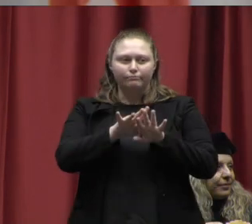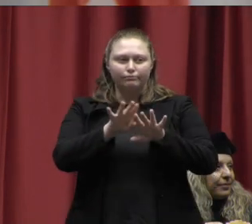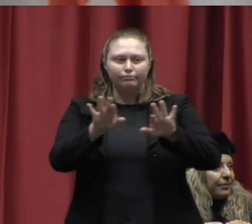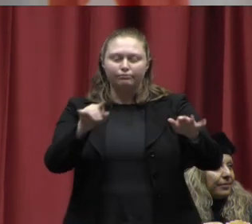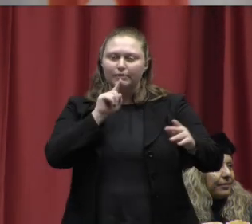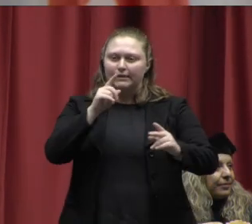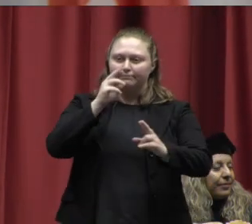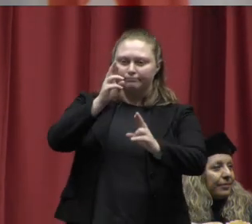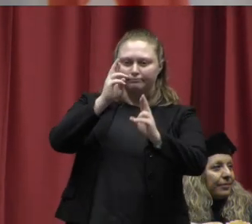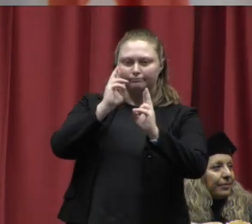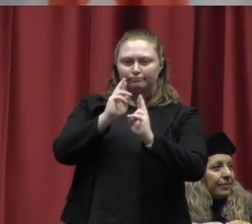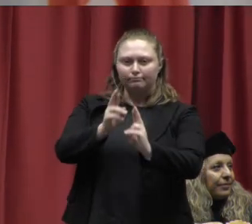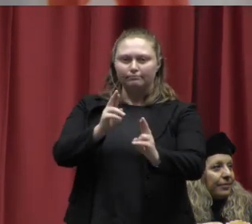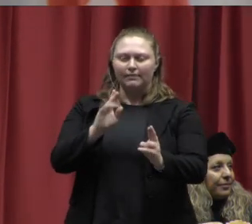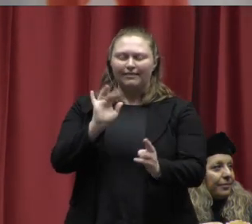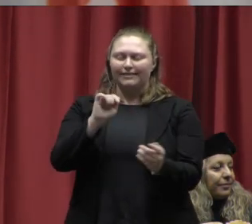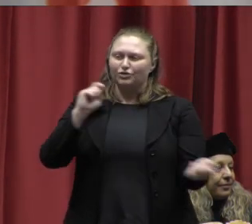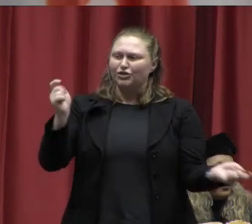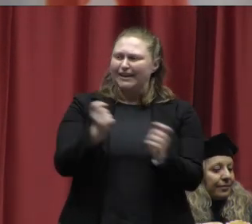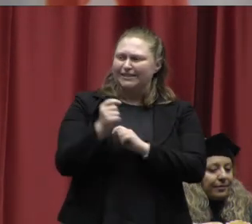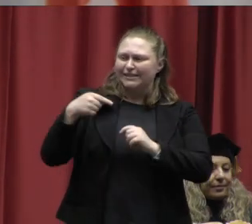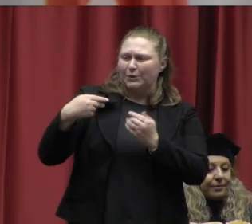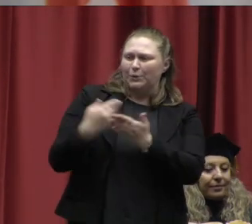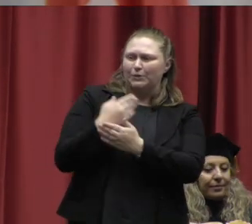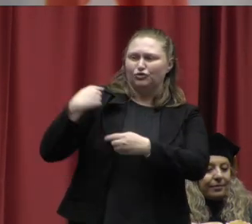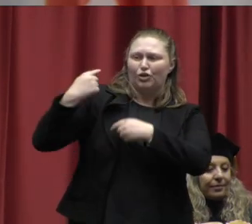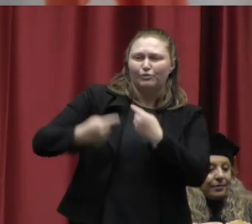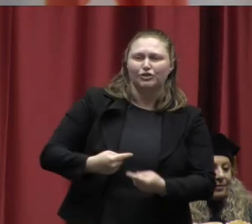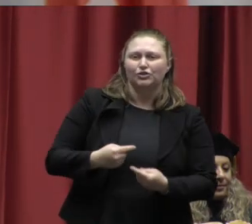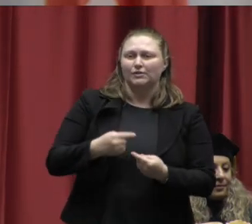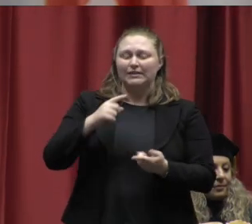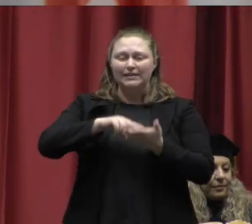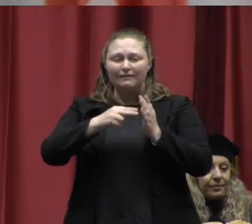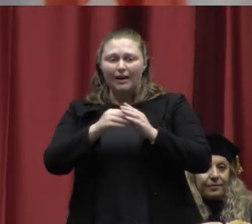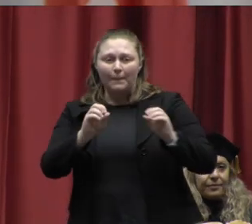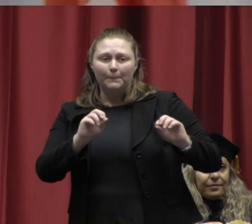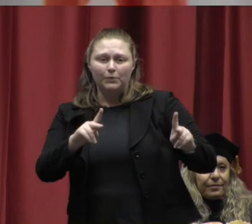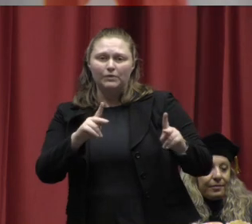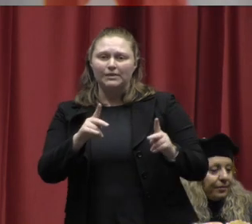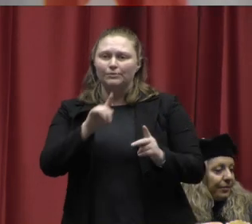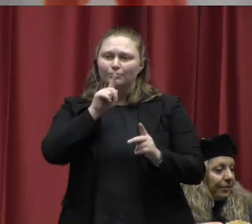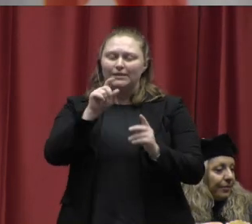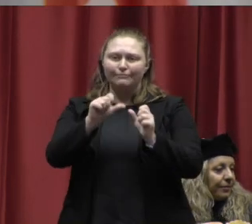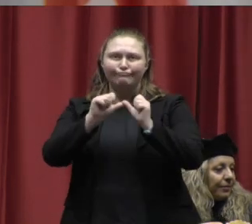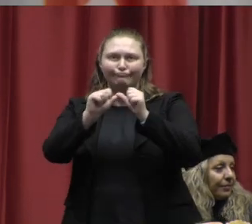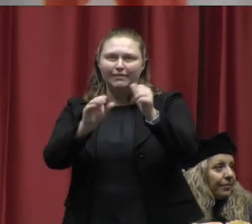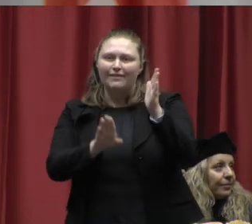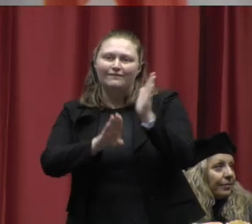perspectives shape innovation, define opportunity, and advance New Mexico.